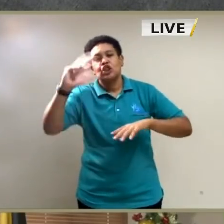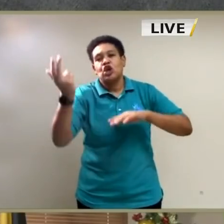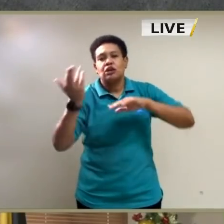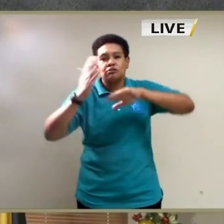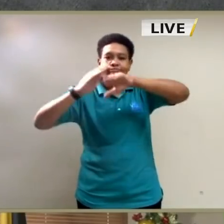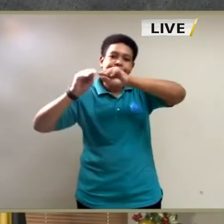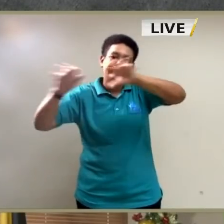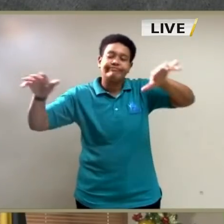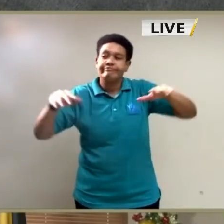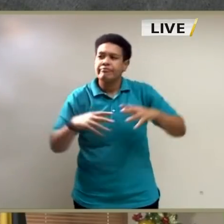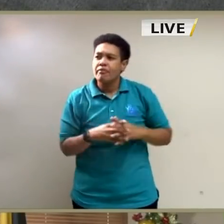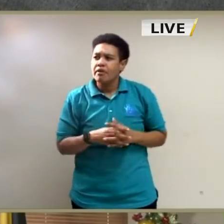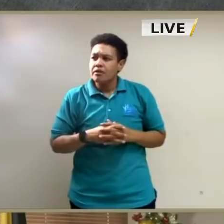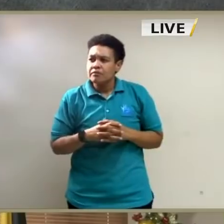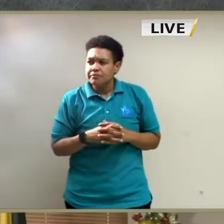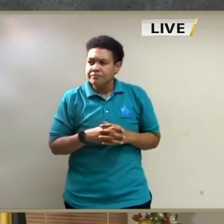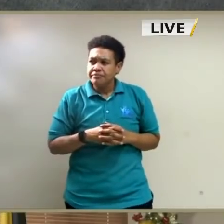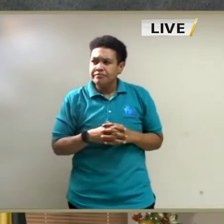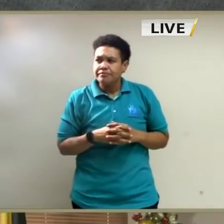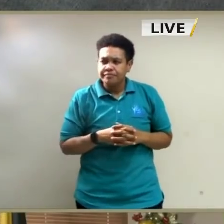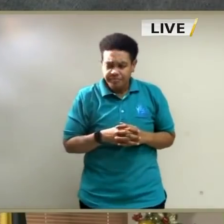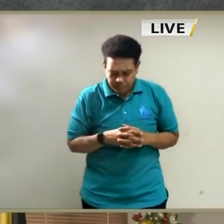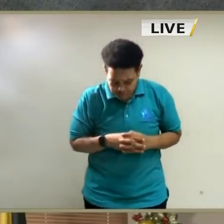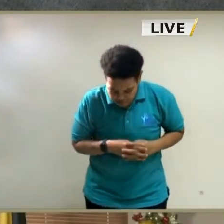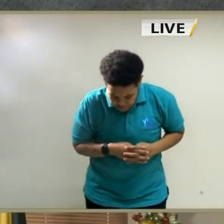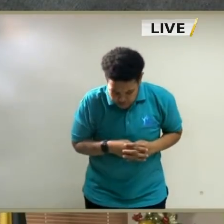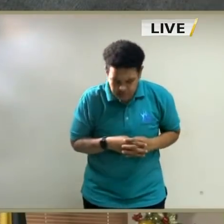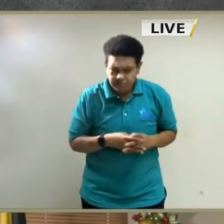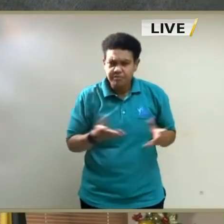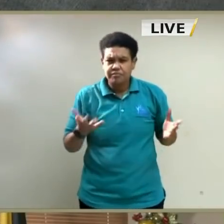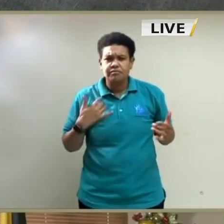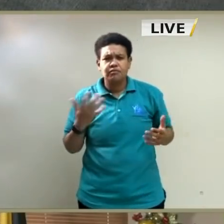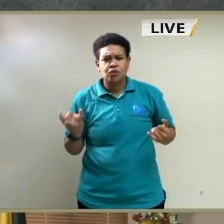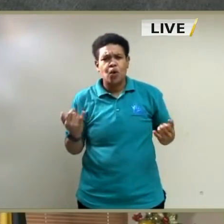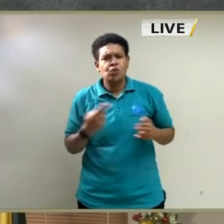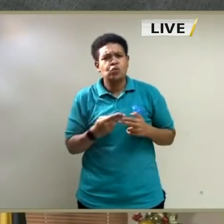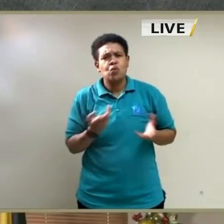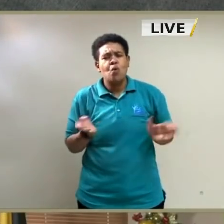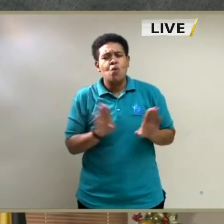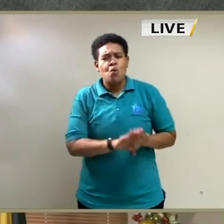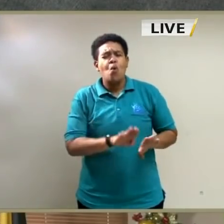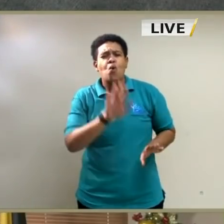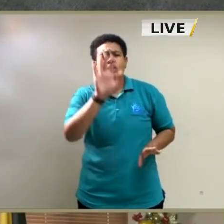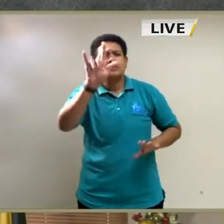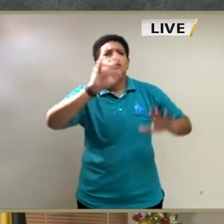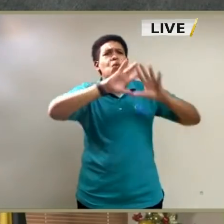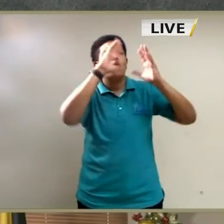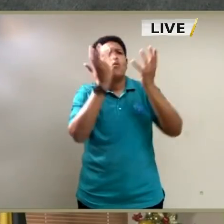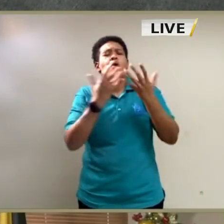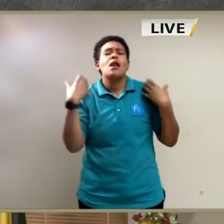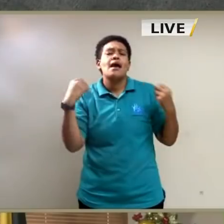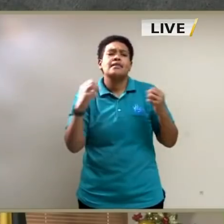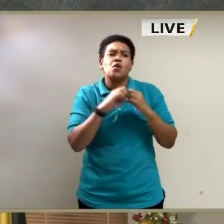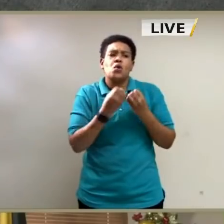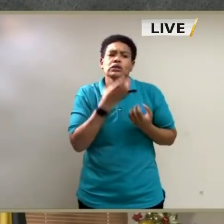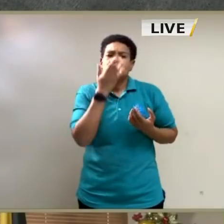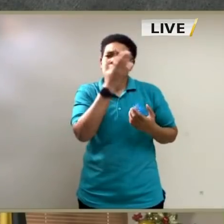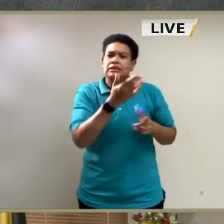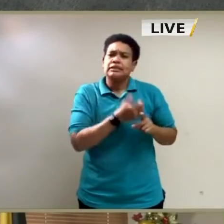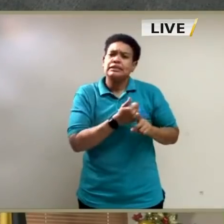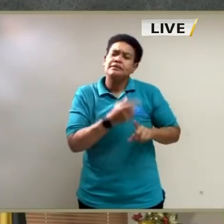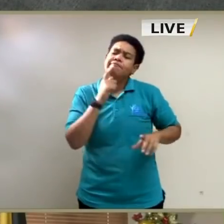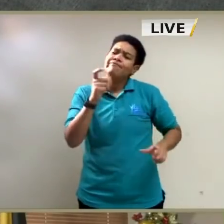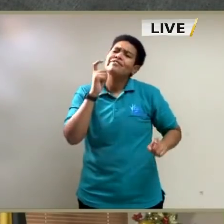So in wrapping up, the World Health Organization gave